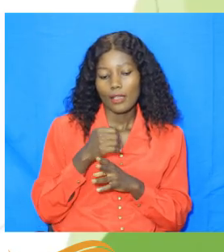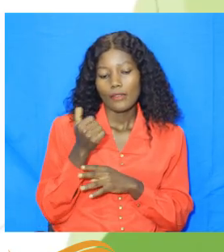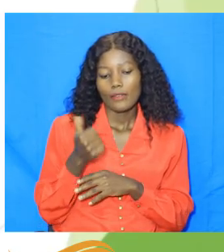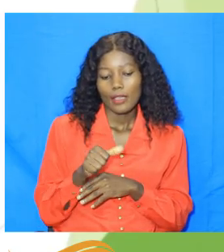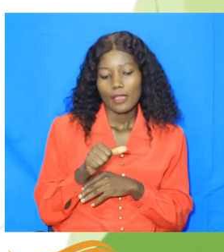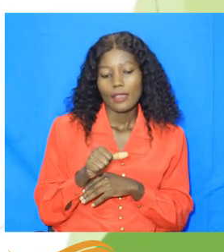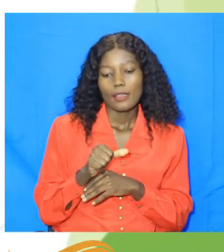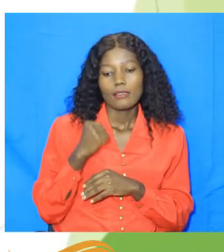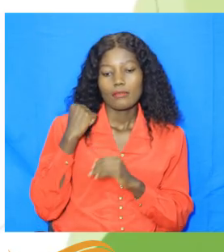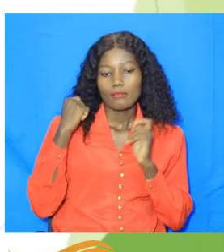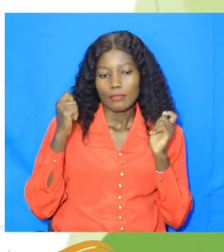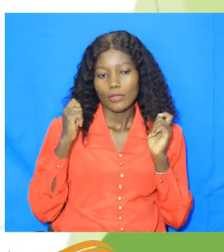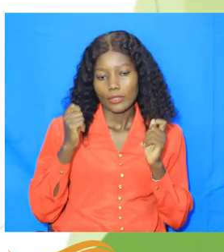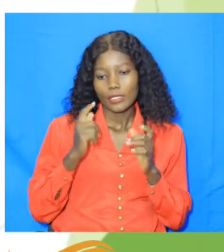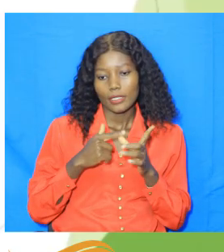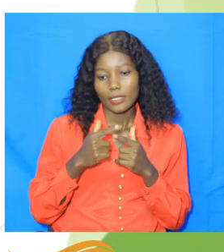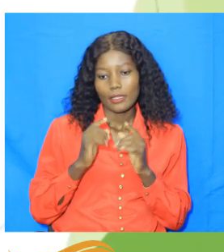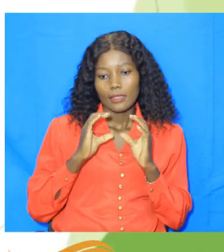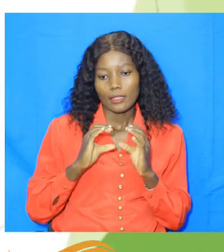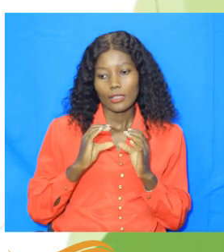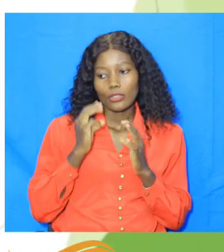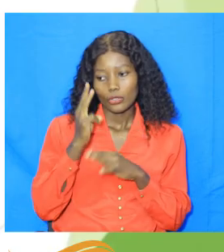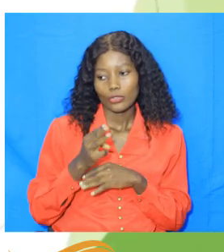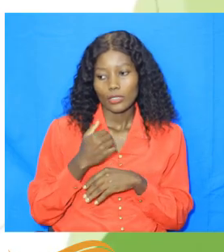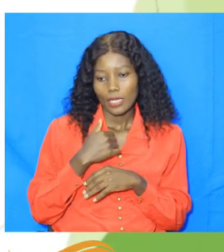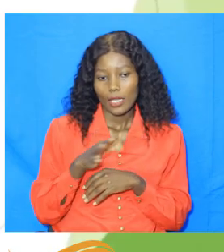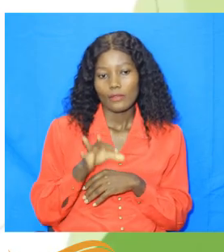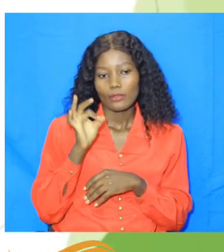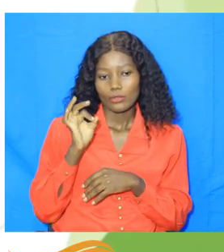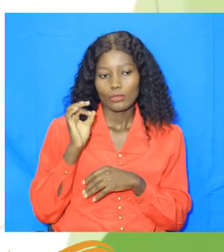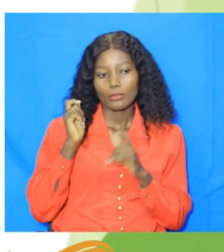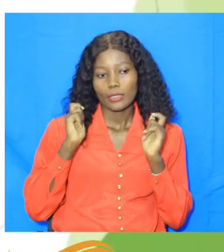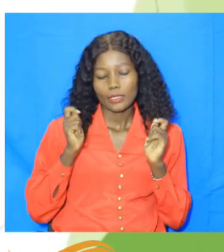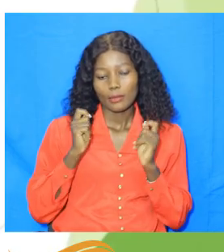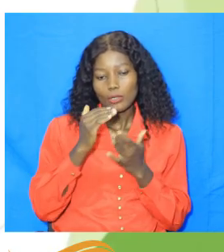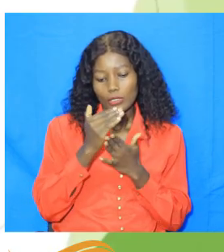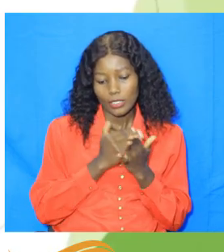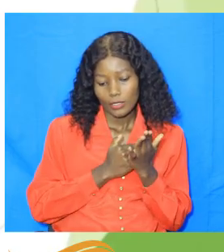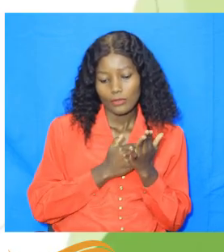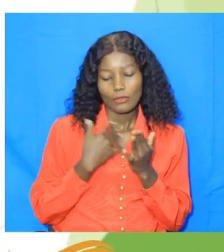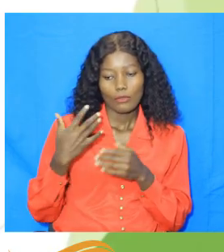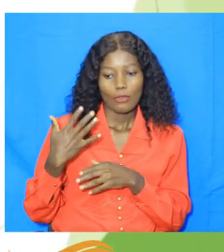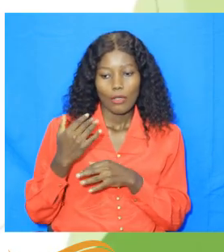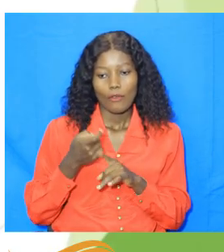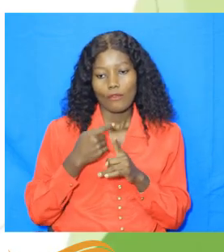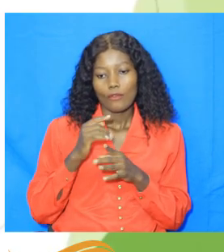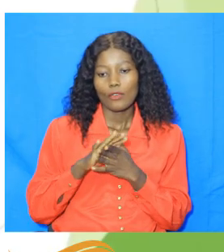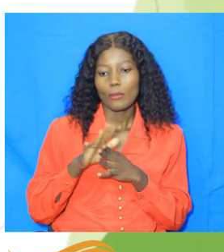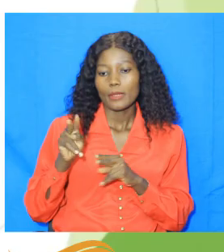protest, then the coach will have to pick the protest form from the tatami